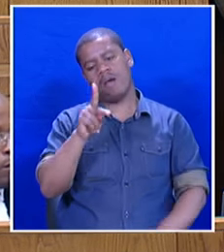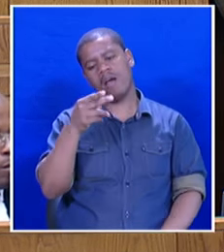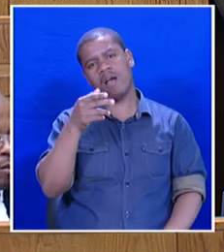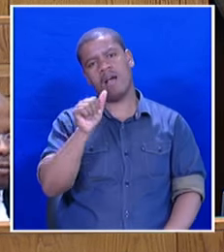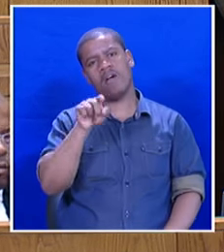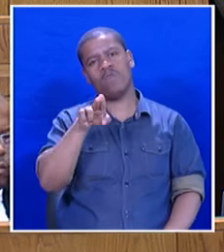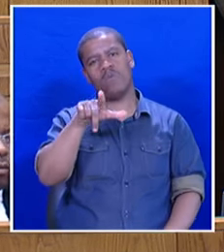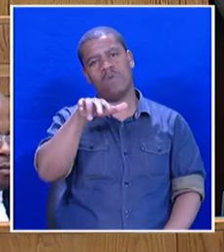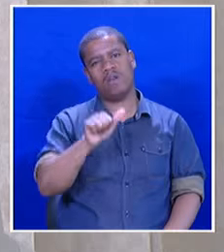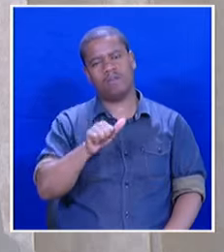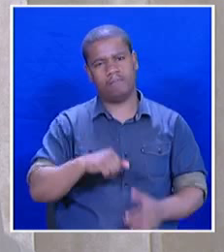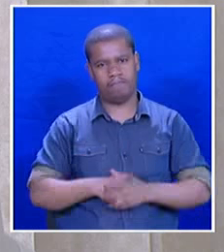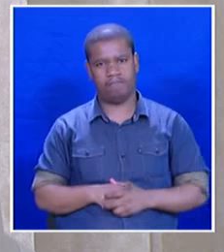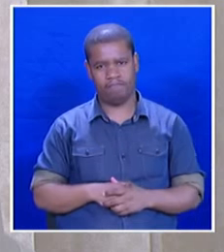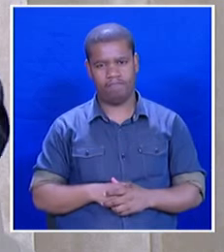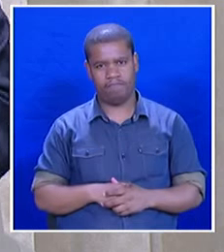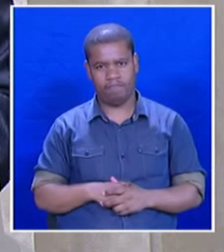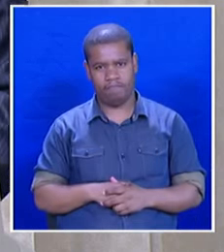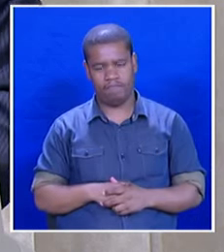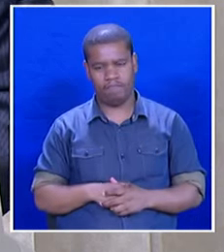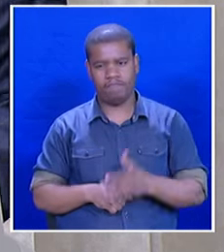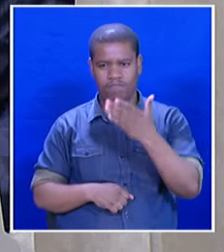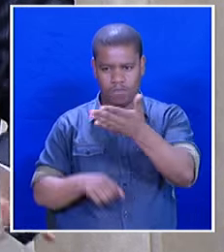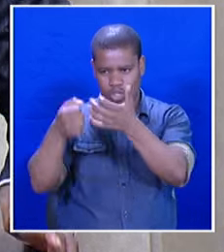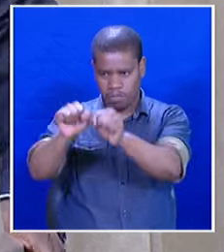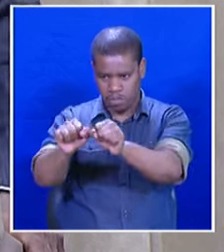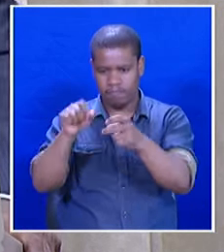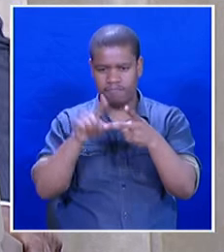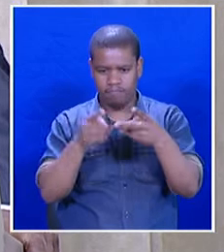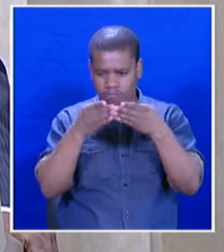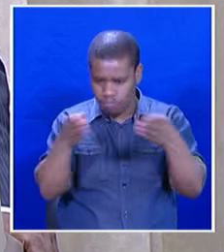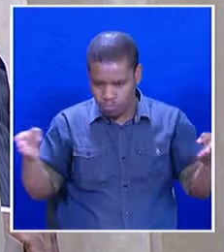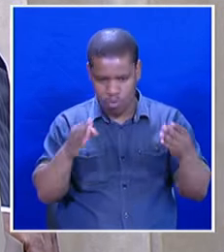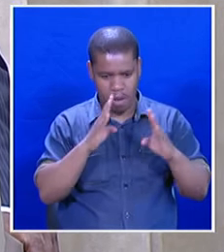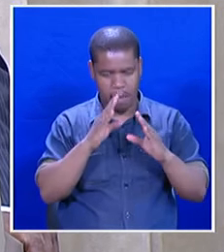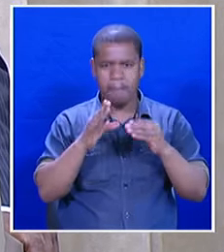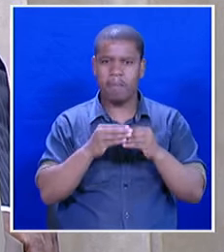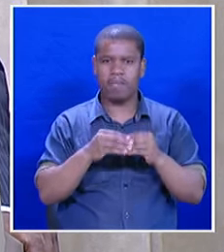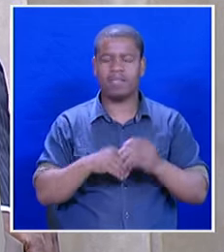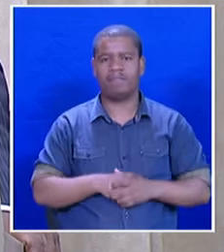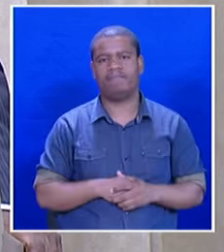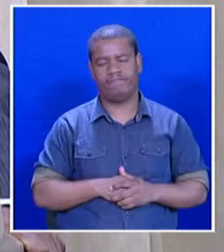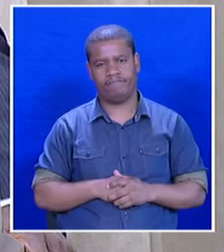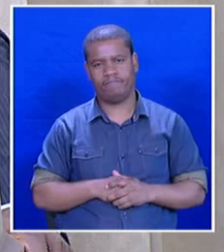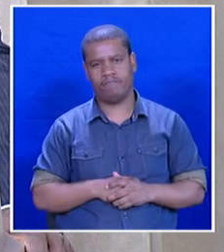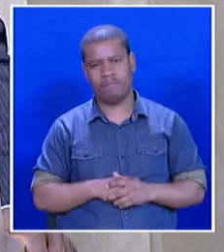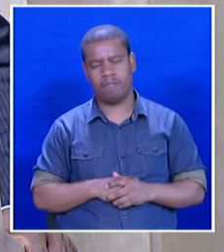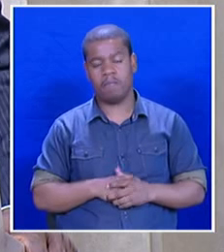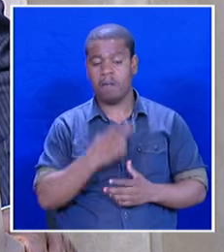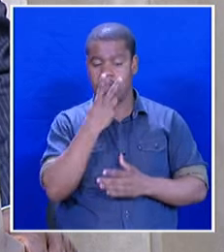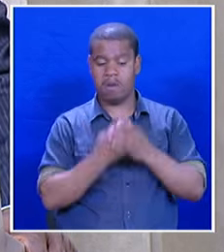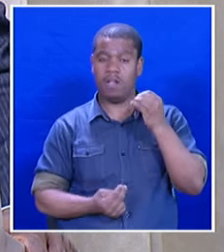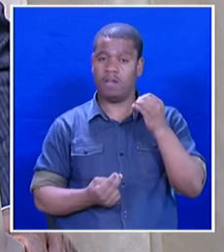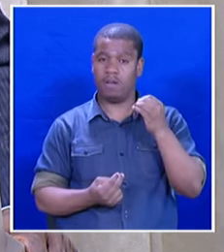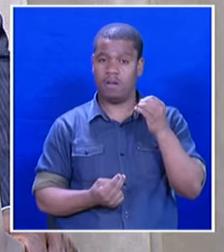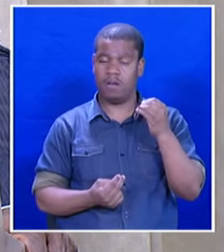Honourable Chairperson, Honourable Members, South Africa has signed bilateral agreements with Russia